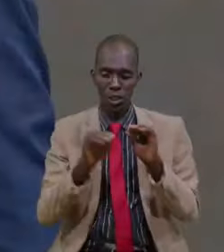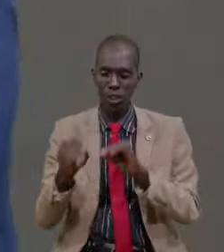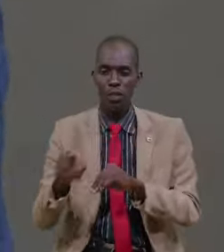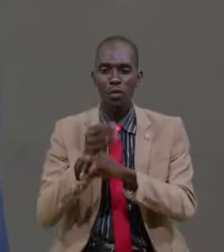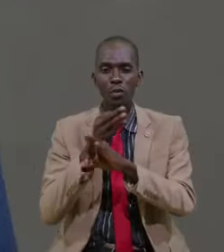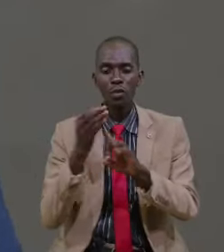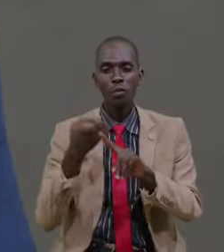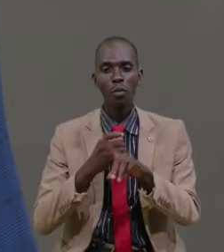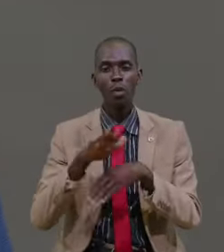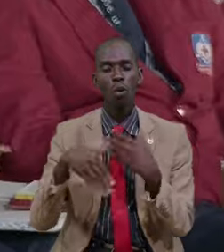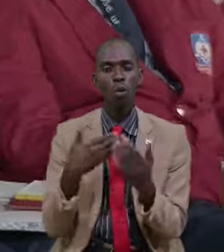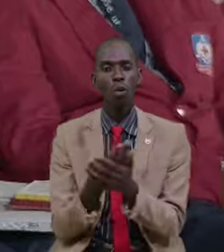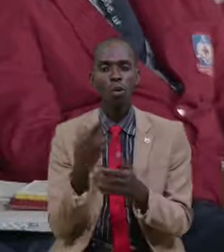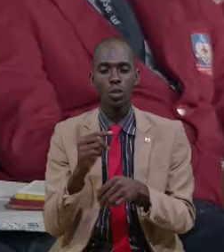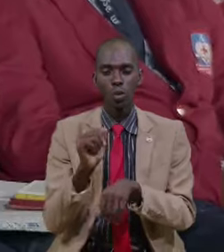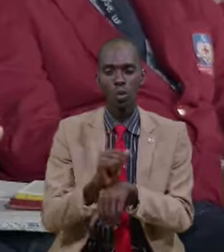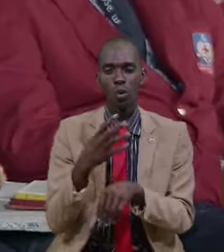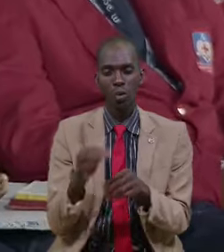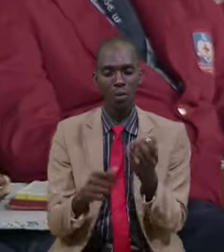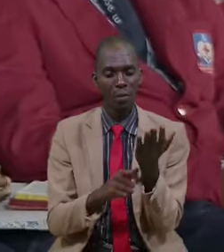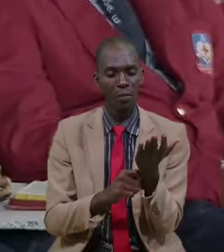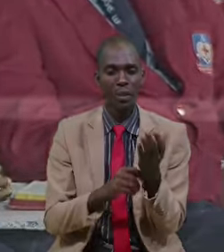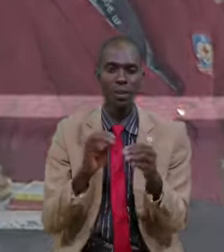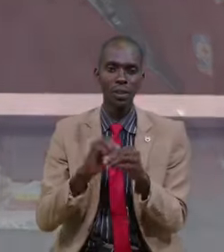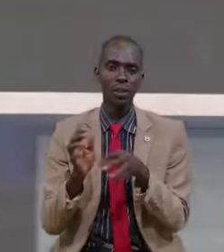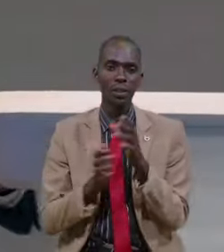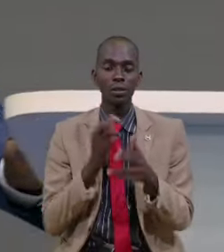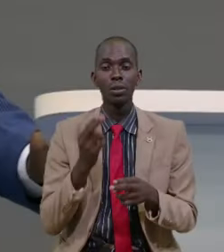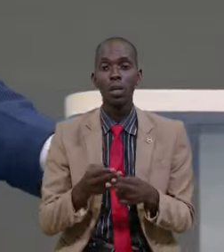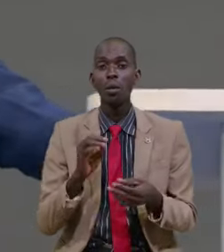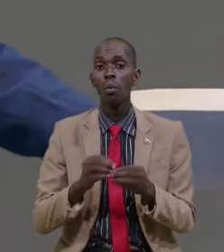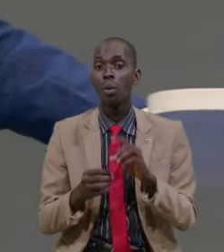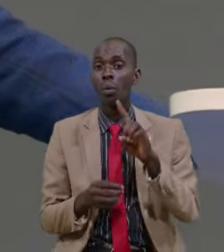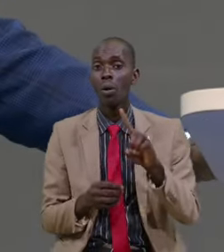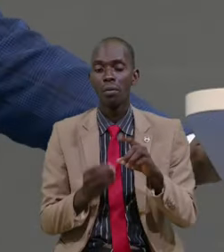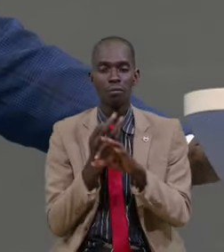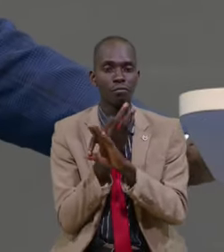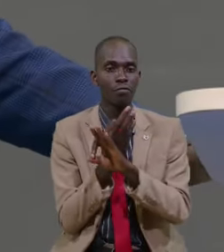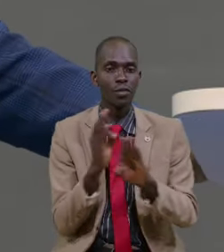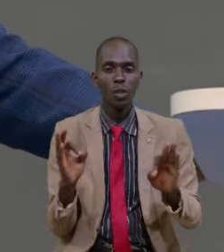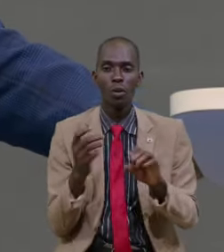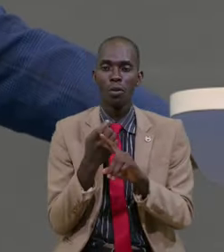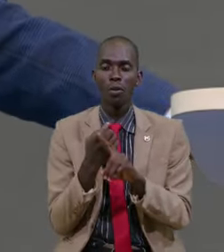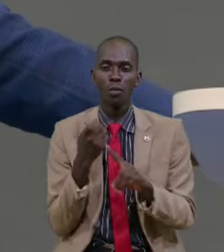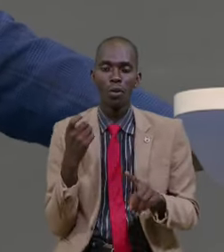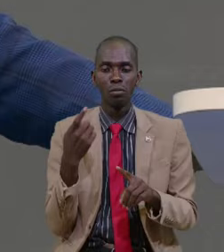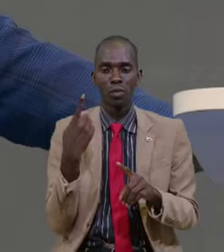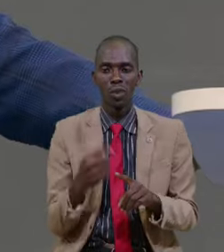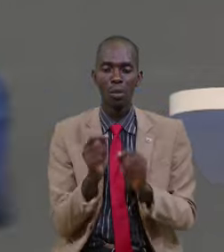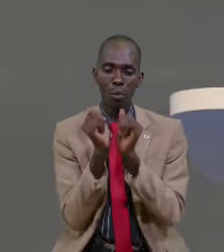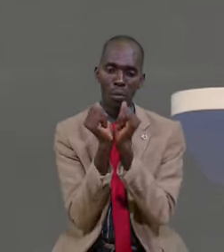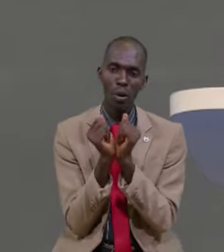in Jesus' name. Number one is freedom from the bondage